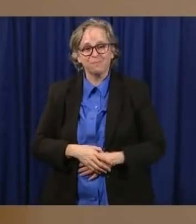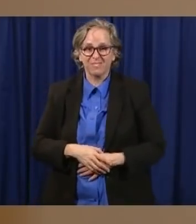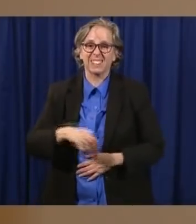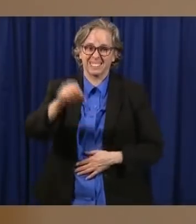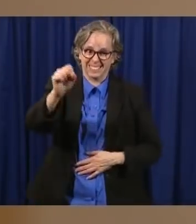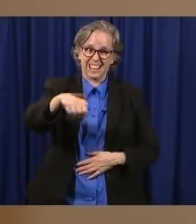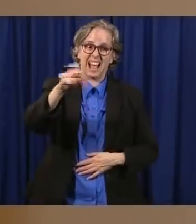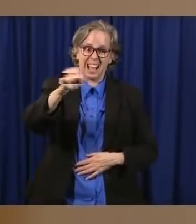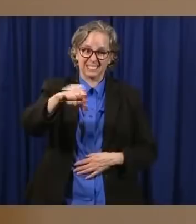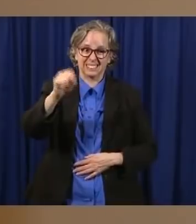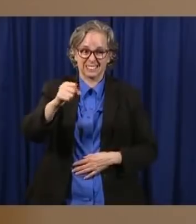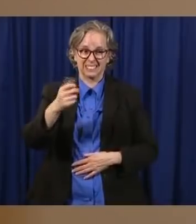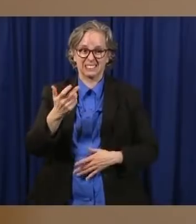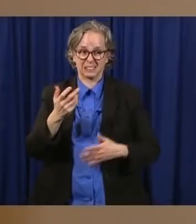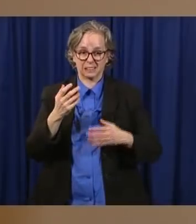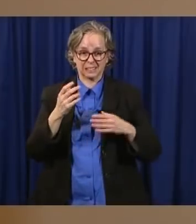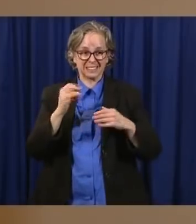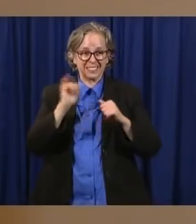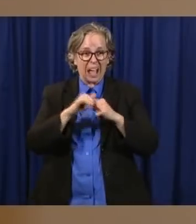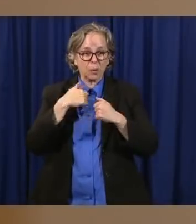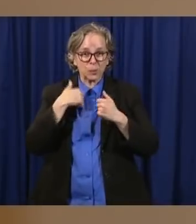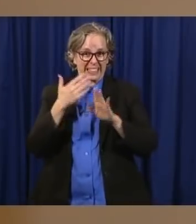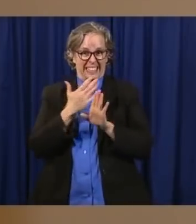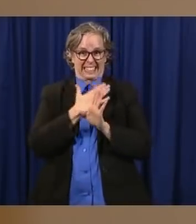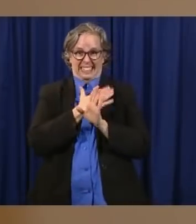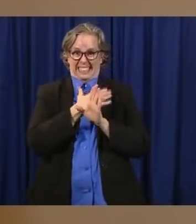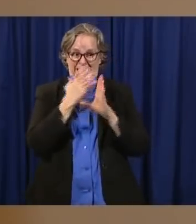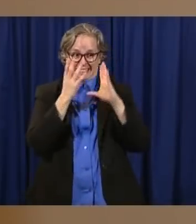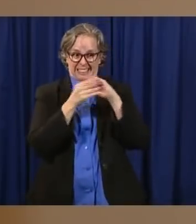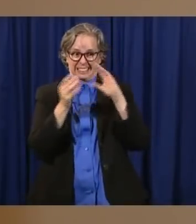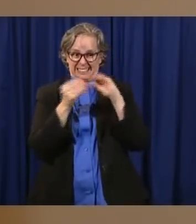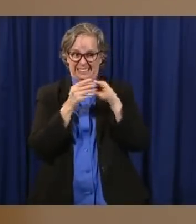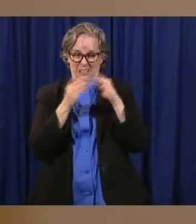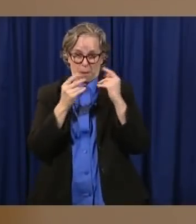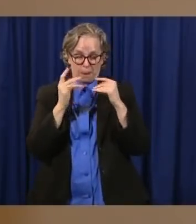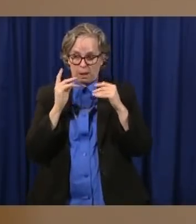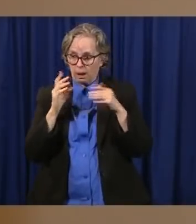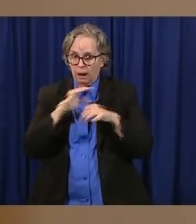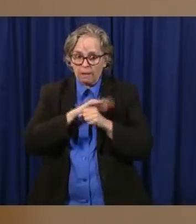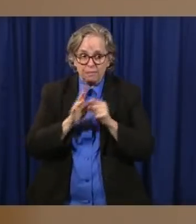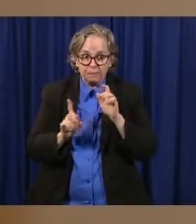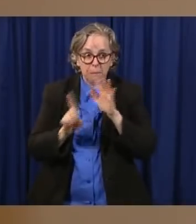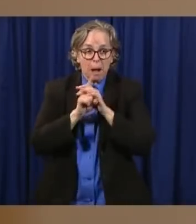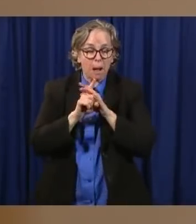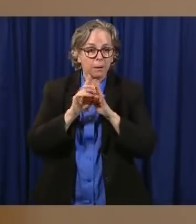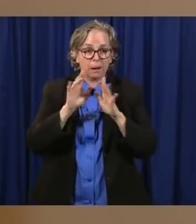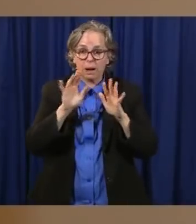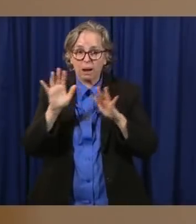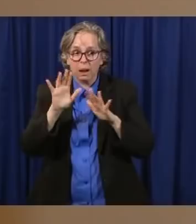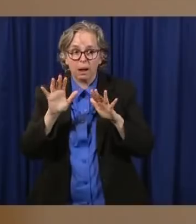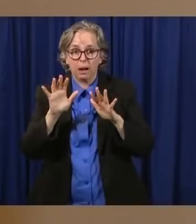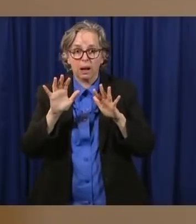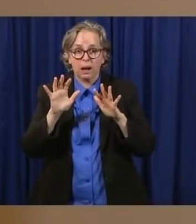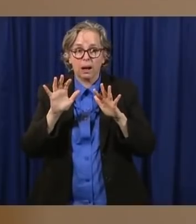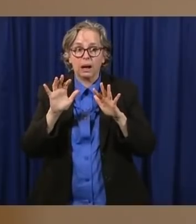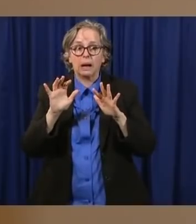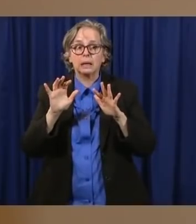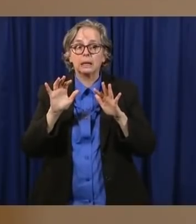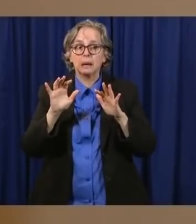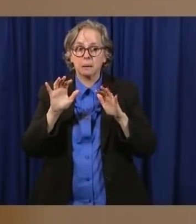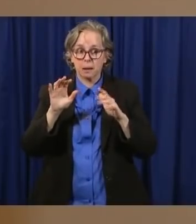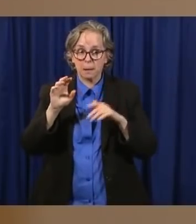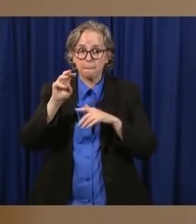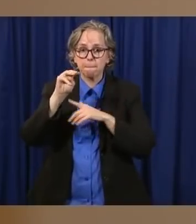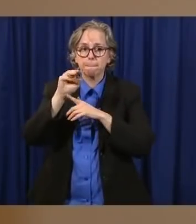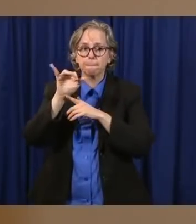messaging when the pandemic was starting to hit the United States, there were some myths that were quickly dispelled. And some of those